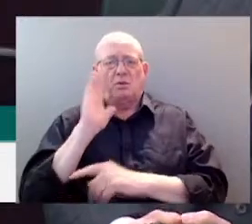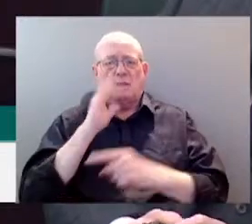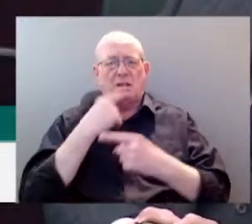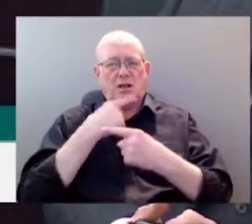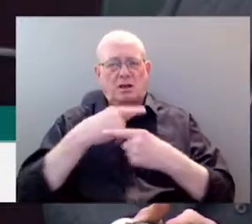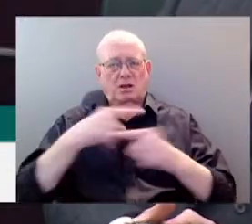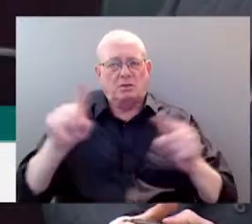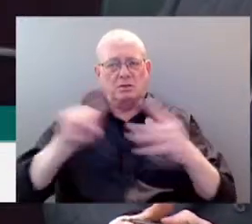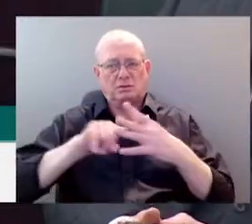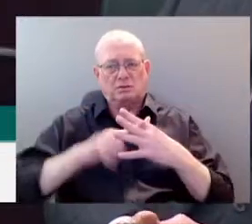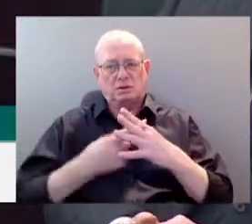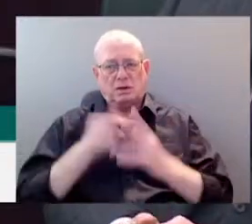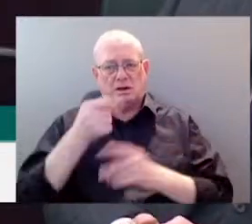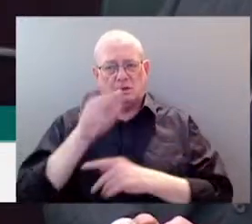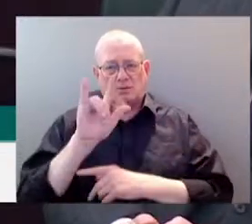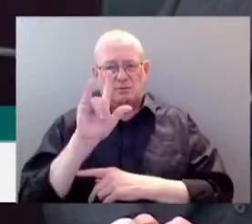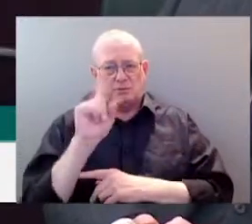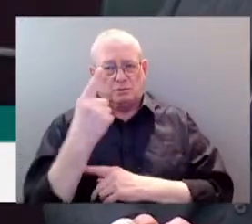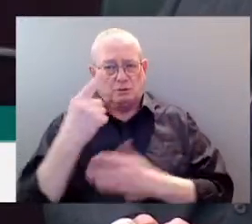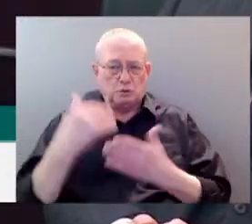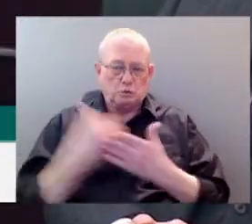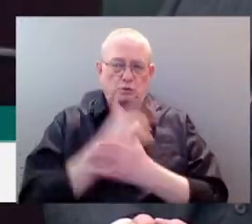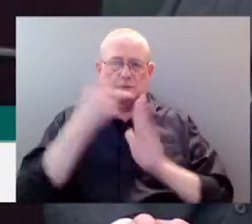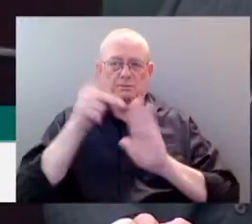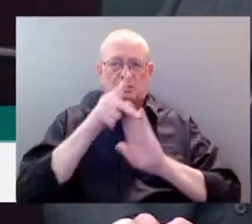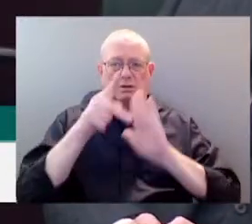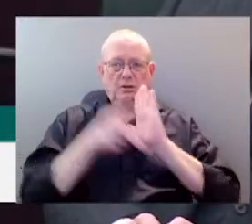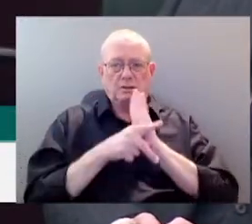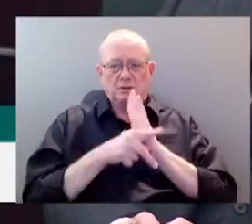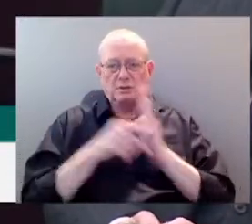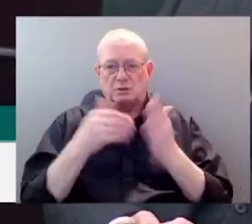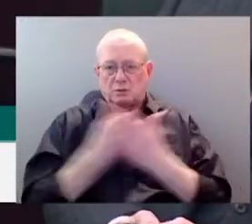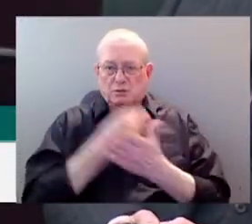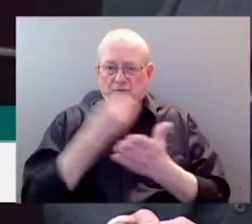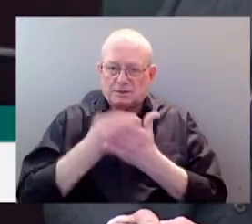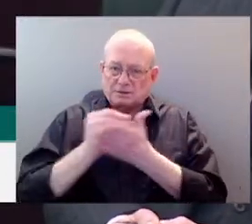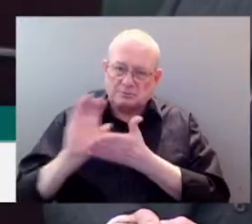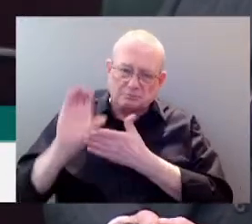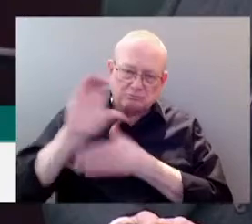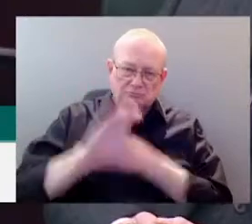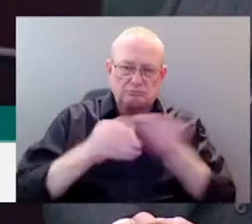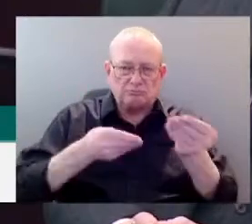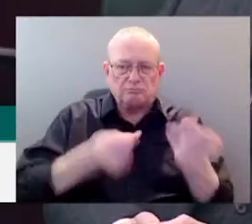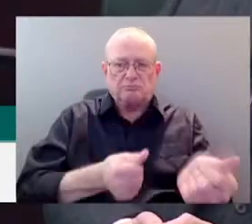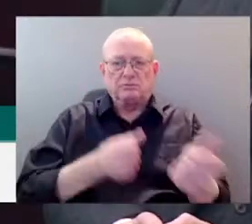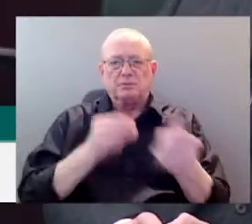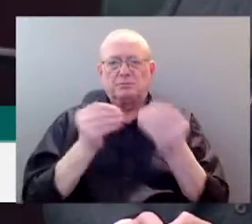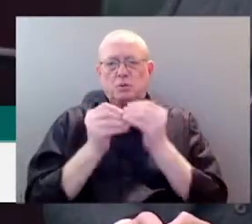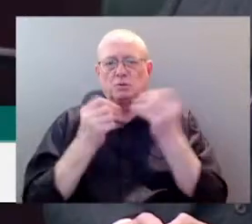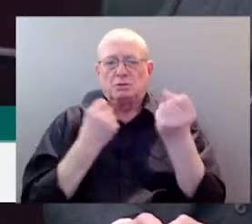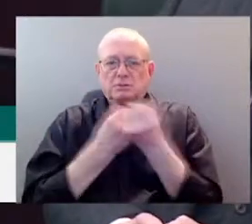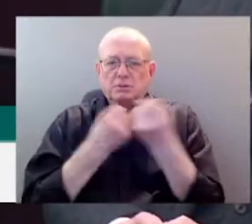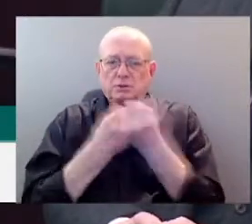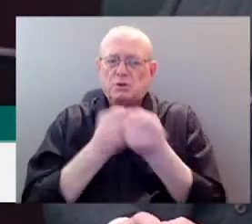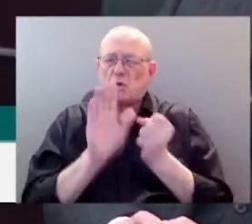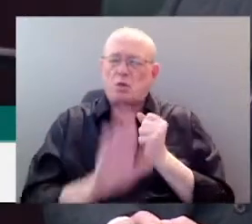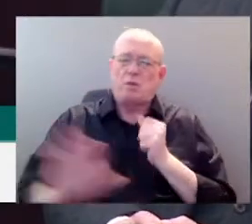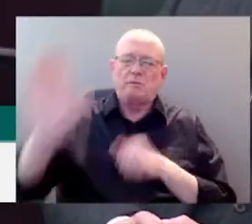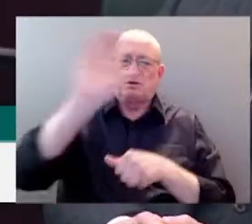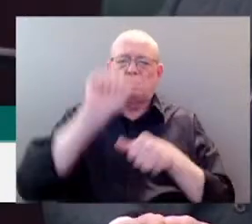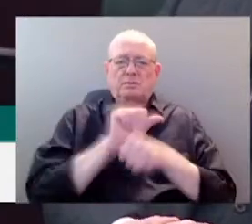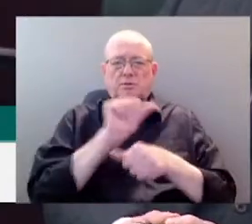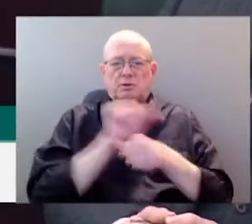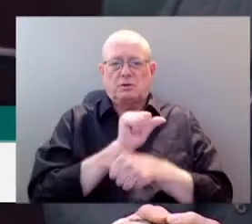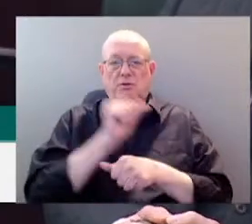regulations we're adding funding we're adding uh additional supports right across the province Mr Speaker because we know with an